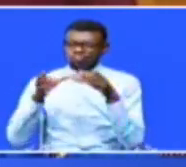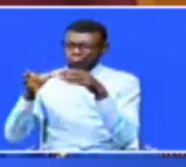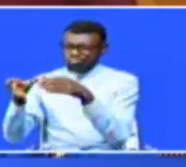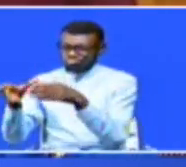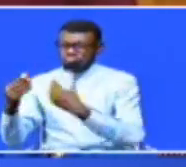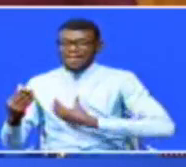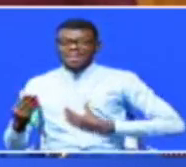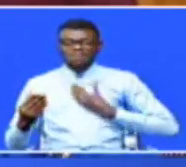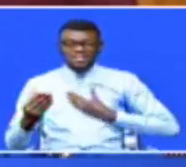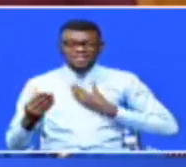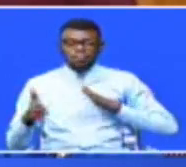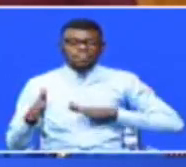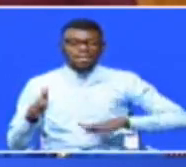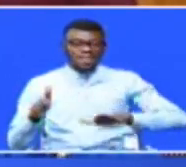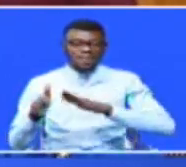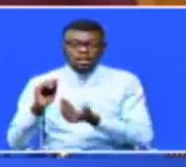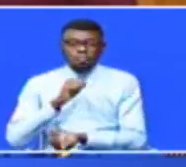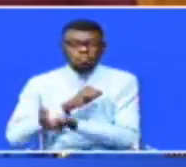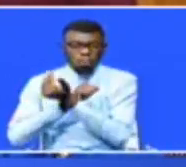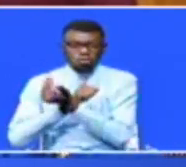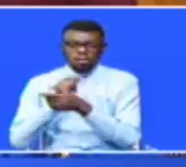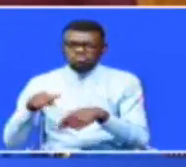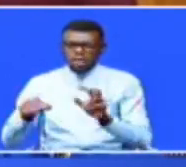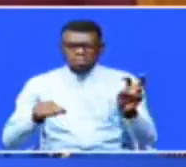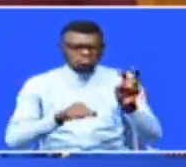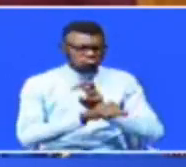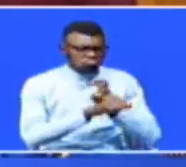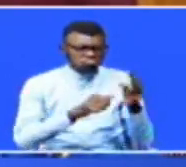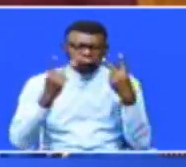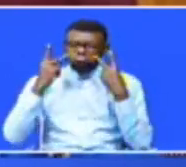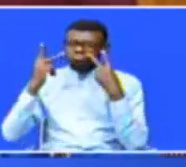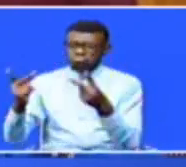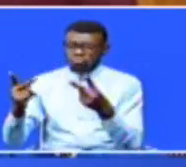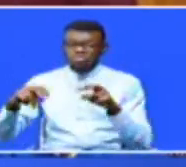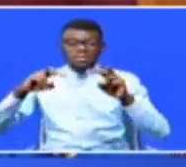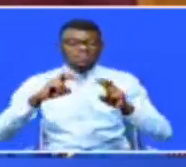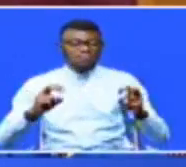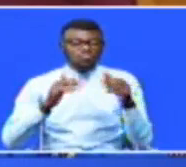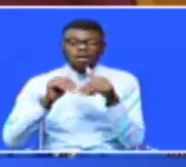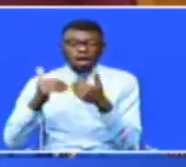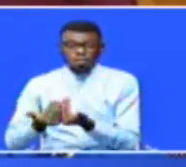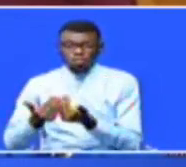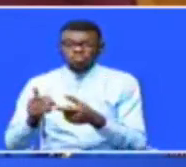scene in the morning, where they will supervise the investigations